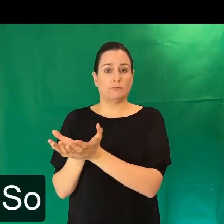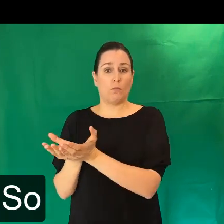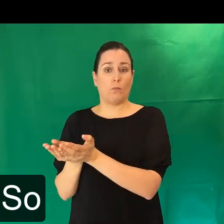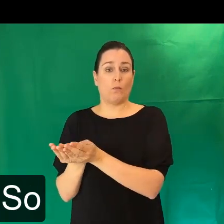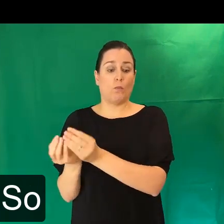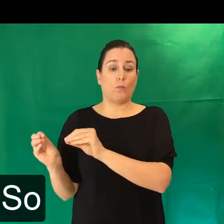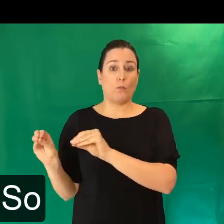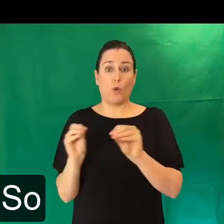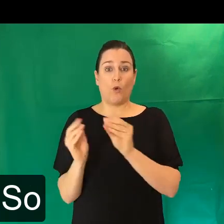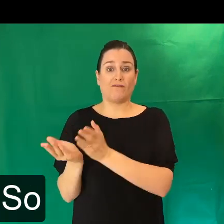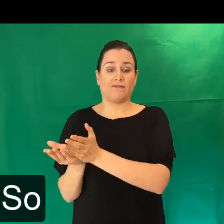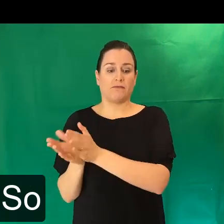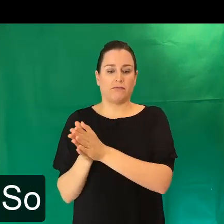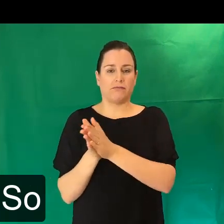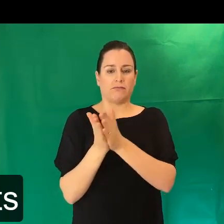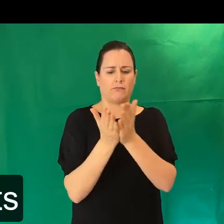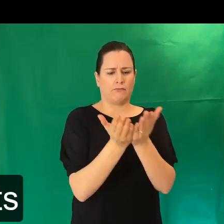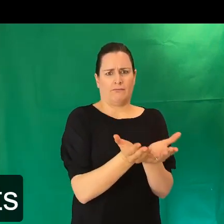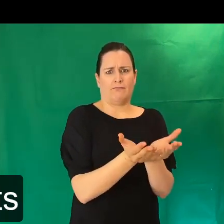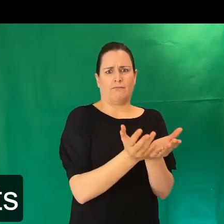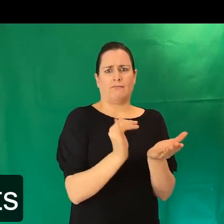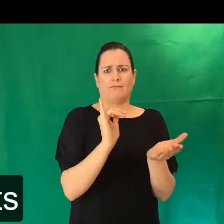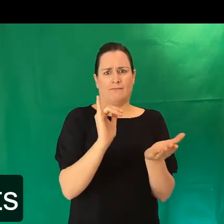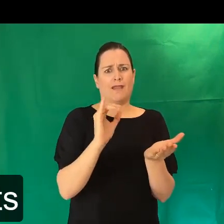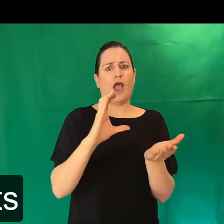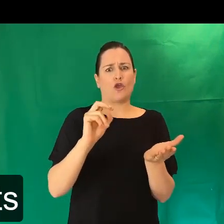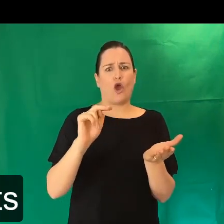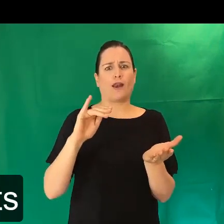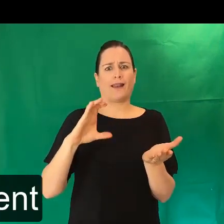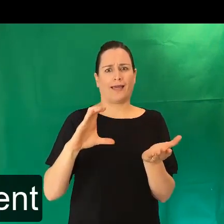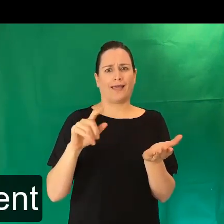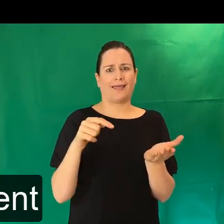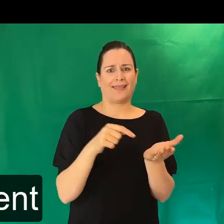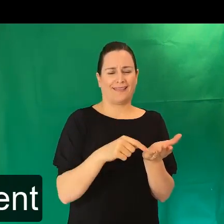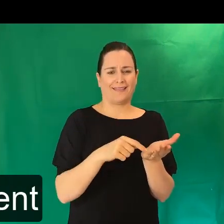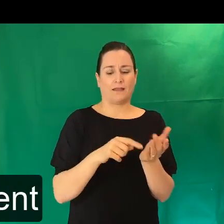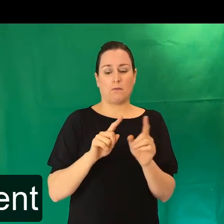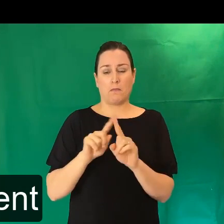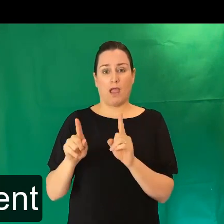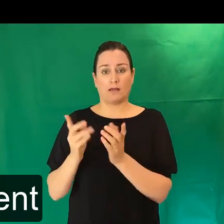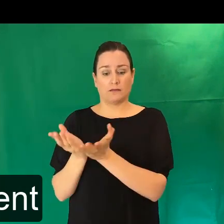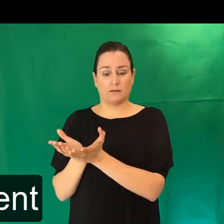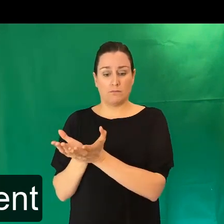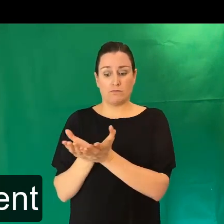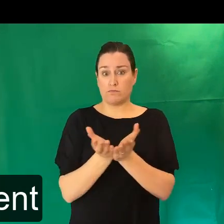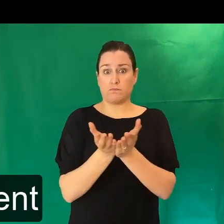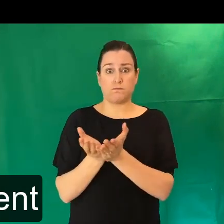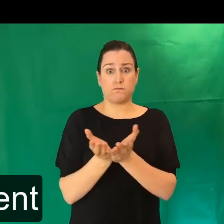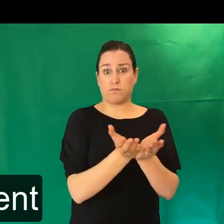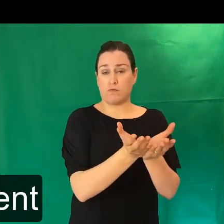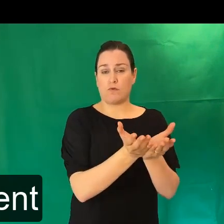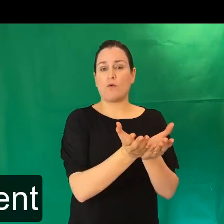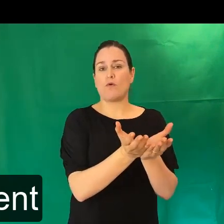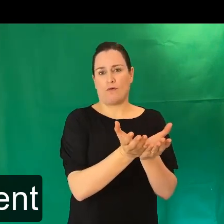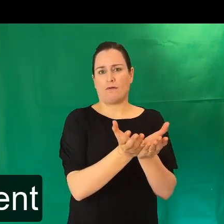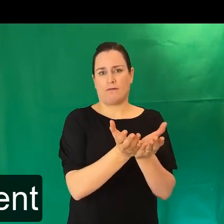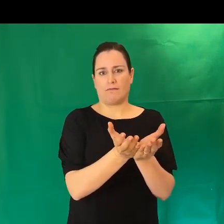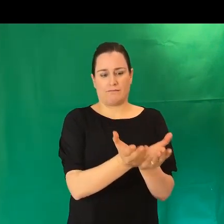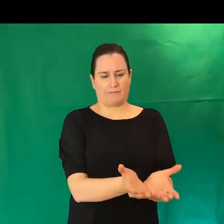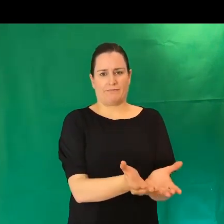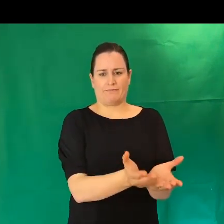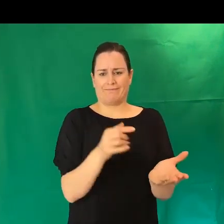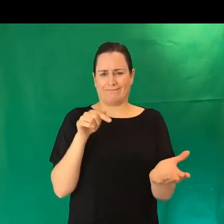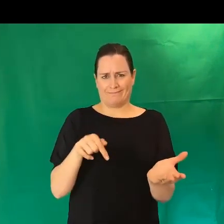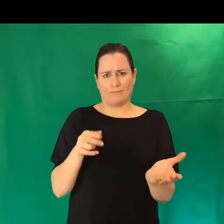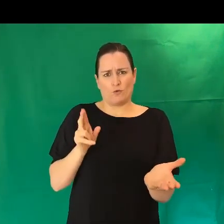is iconic. So here we see where some iconicity gets involved in the grammar, in the movement